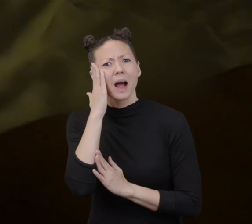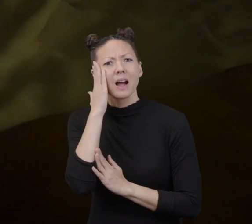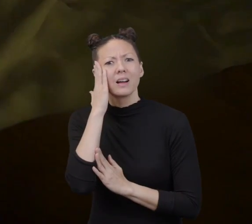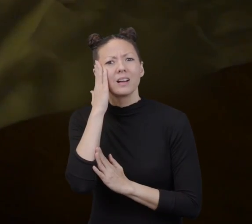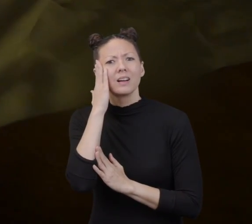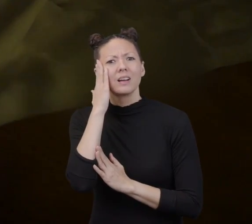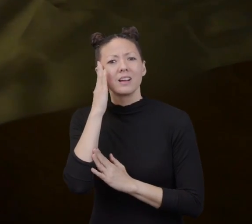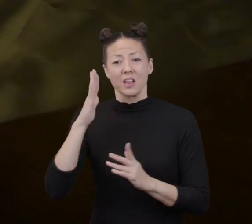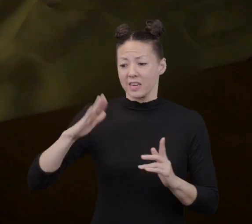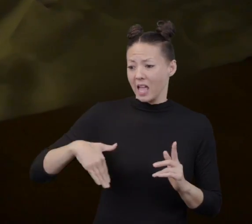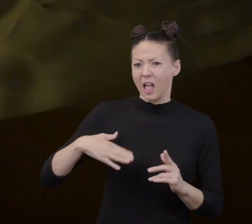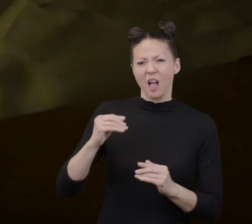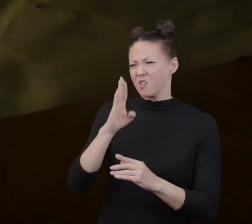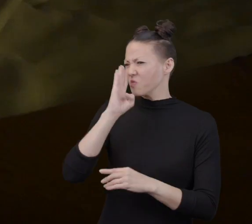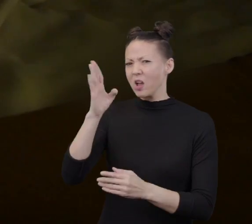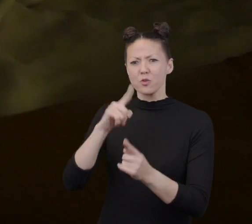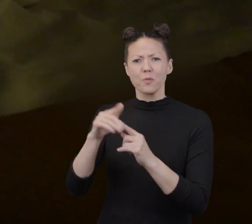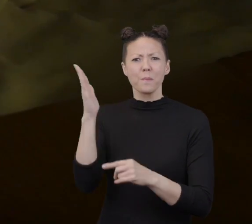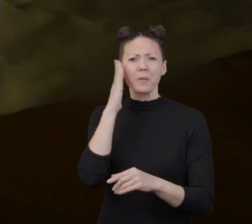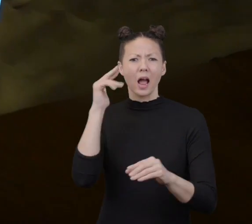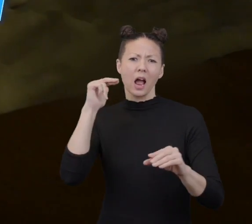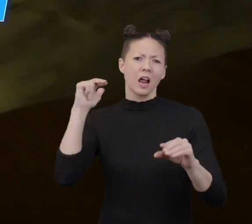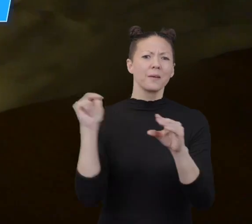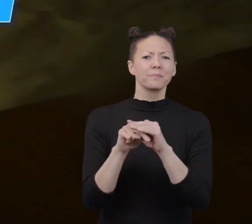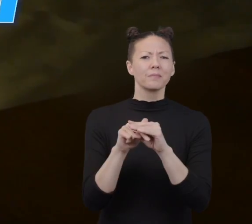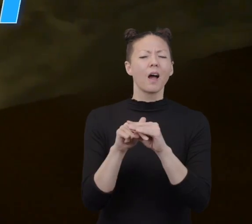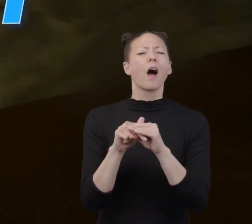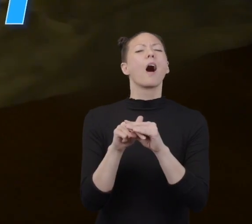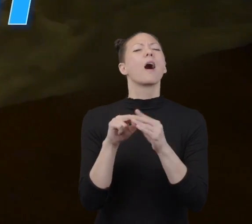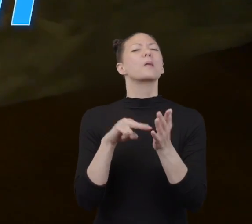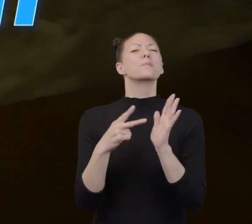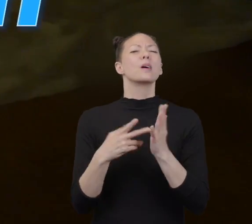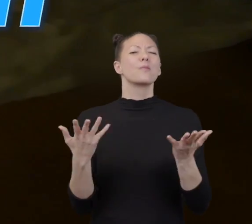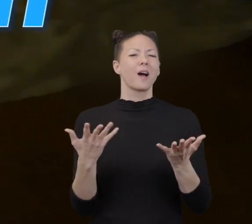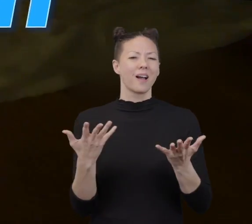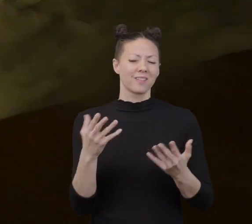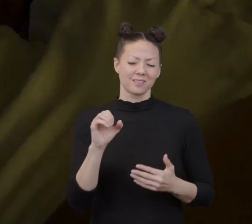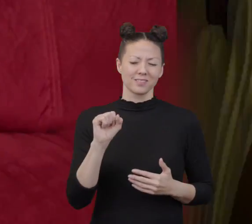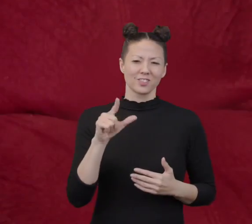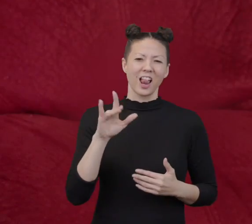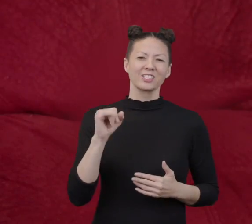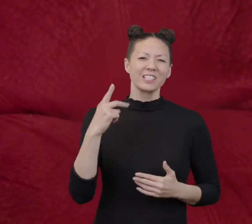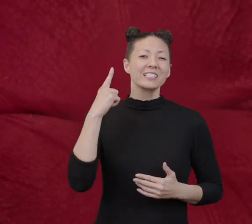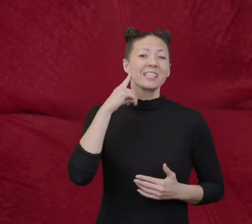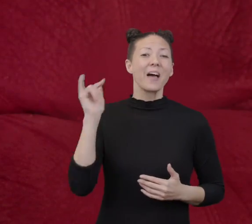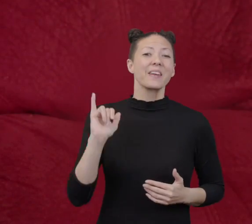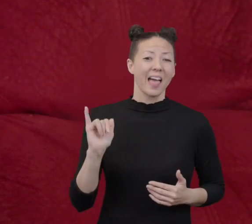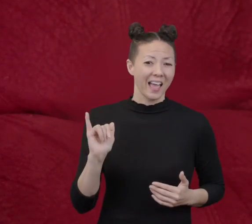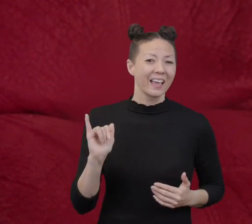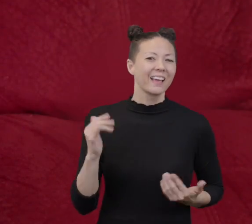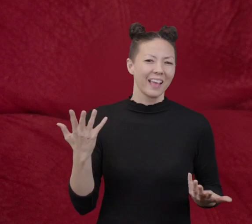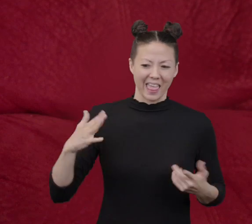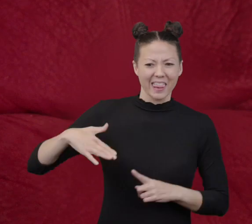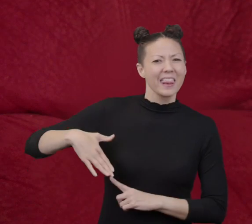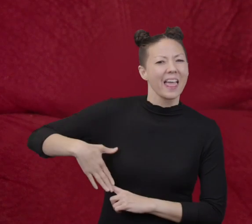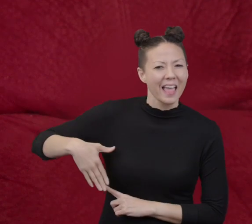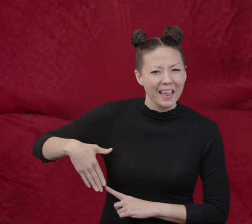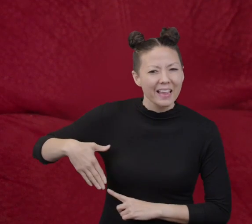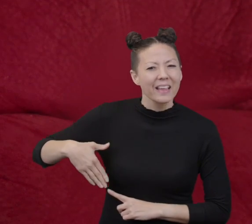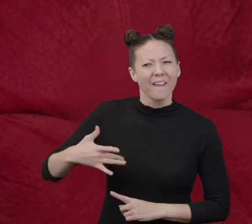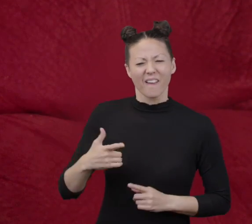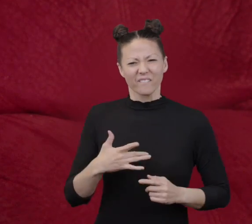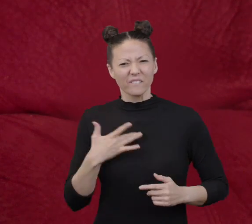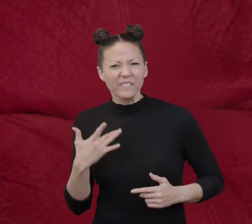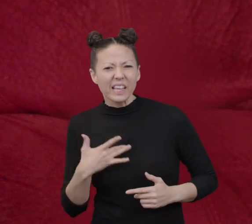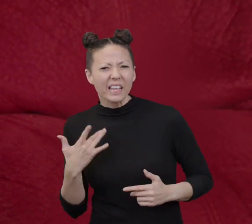late and he went right to bed, what do you think sluggish could mean? Well, how do you feel when it's really late